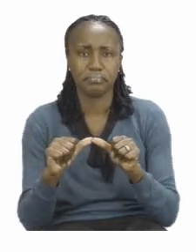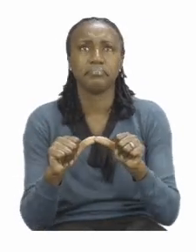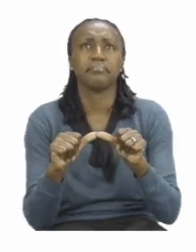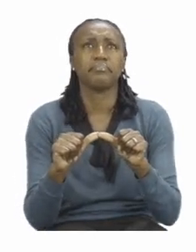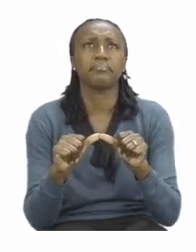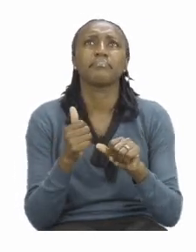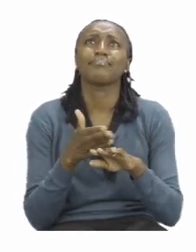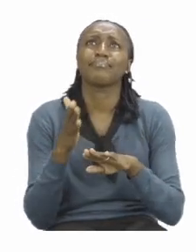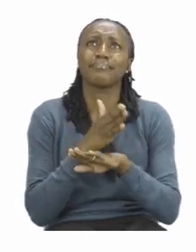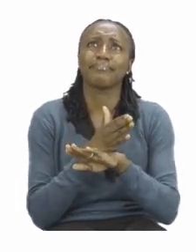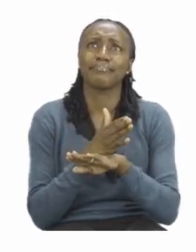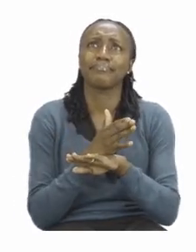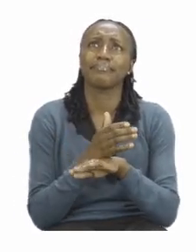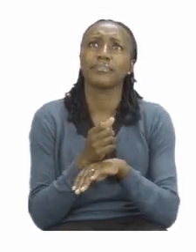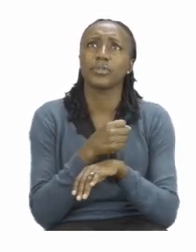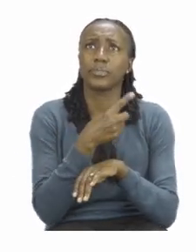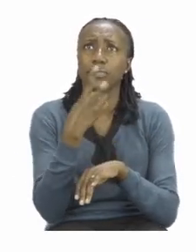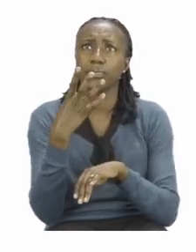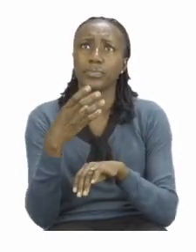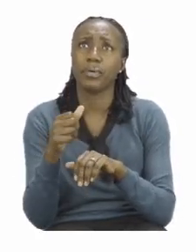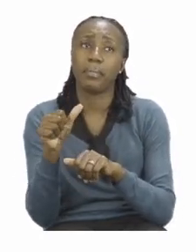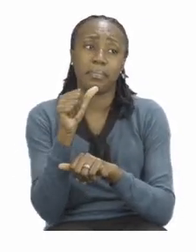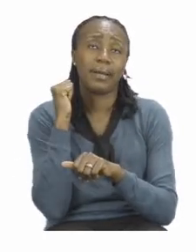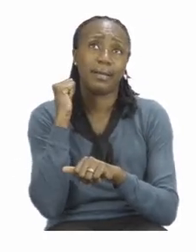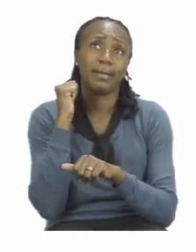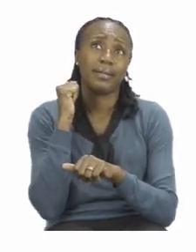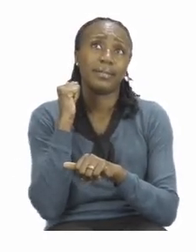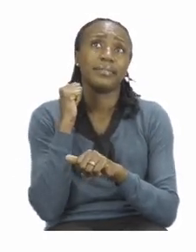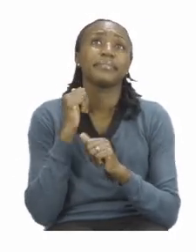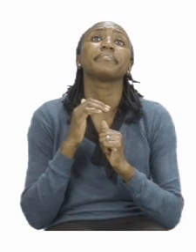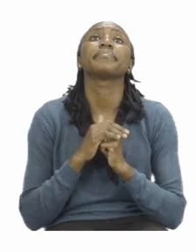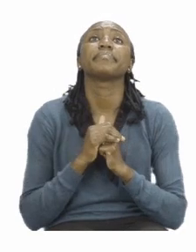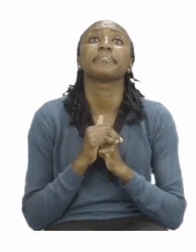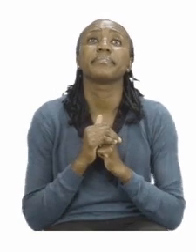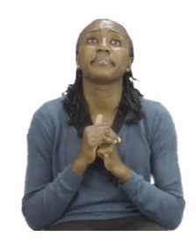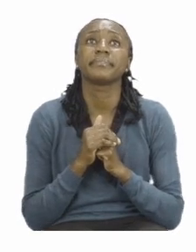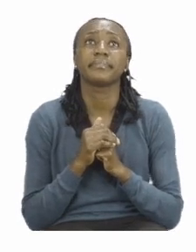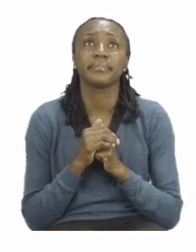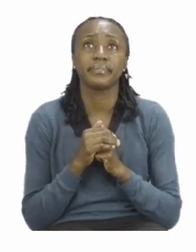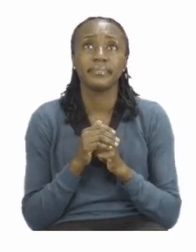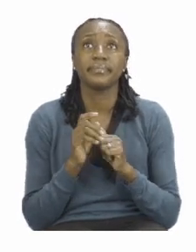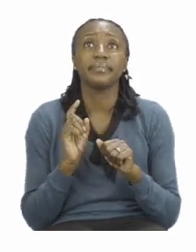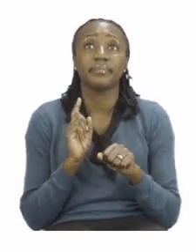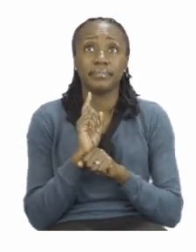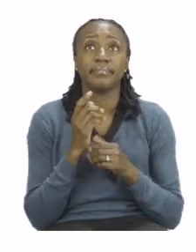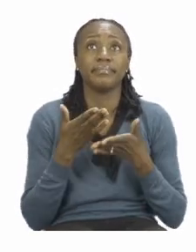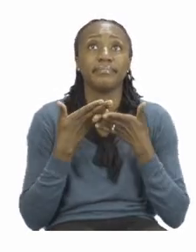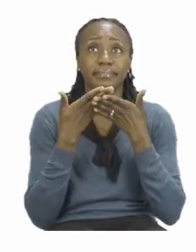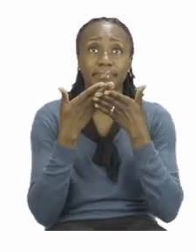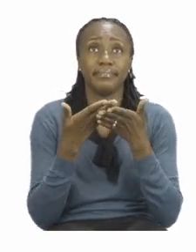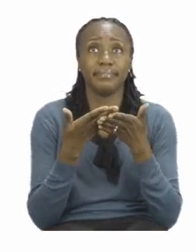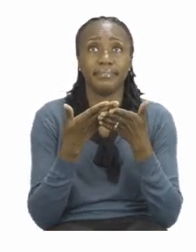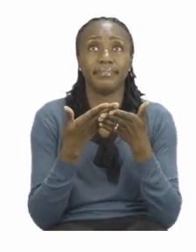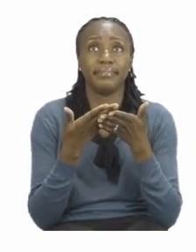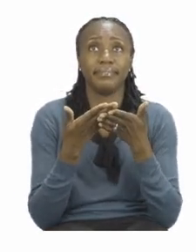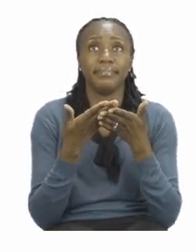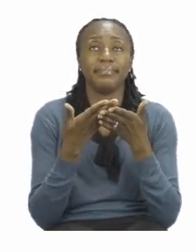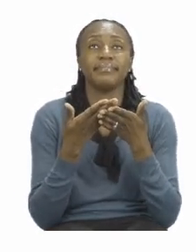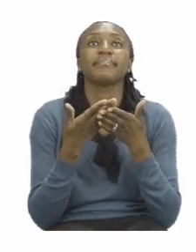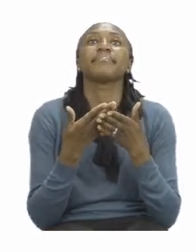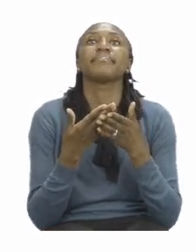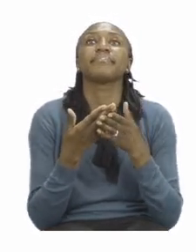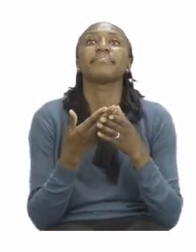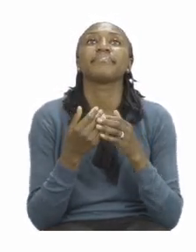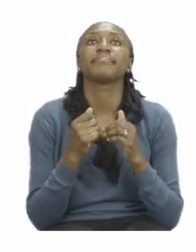count backwards. So the first blocks I'm going to try and help you with, and then you're going to do them by